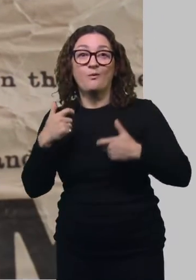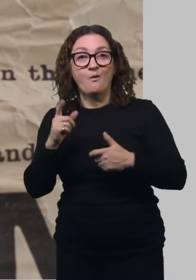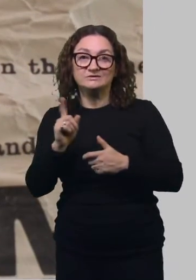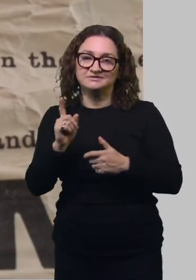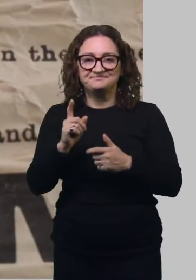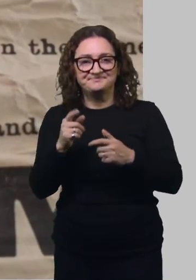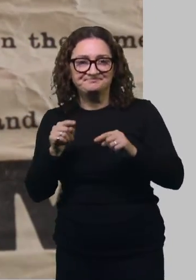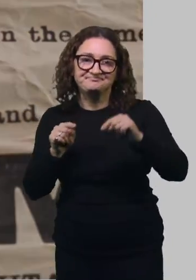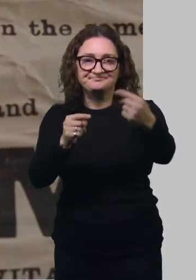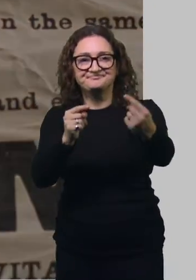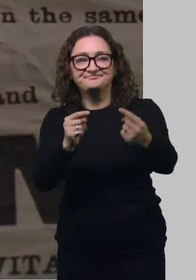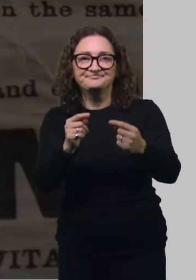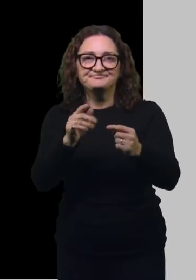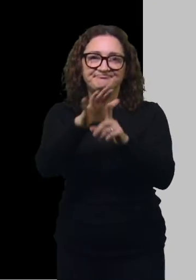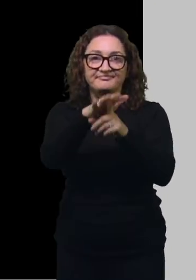charged.